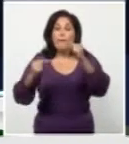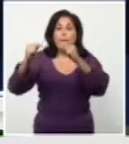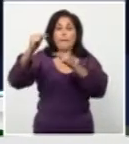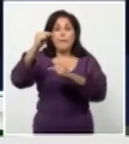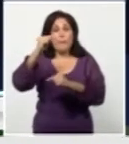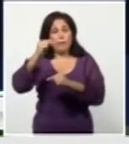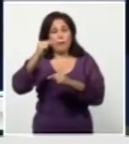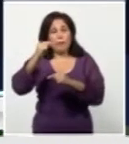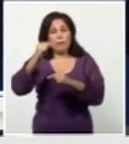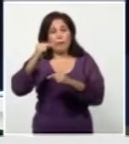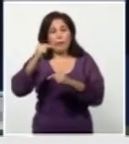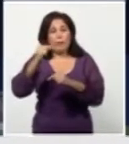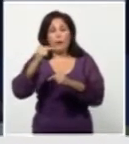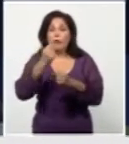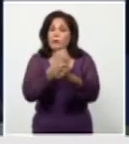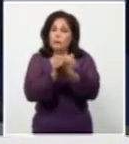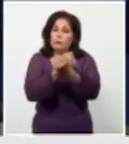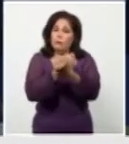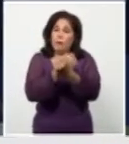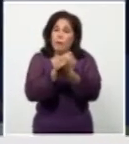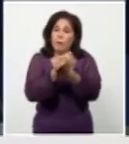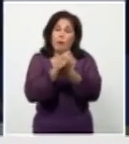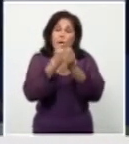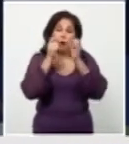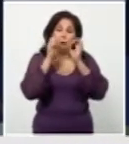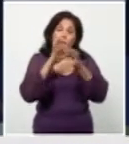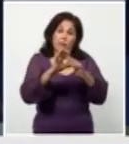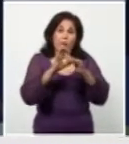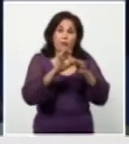States, with